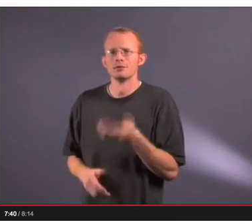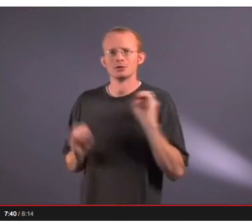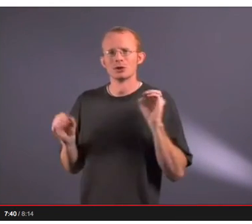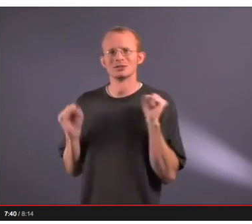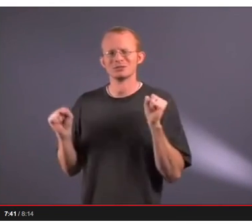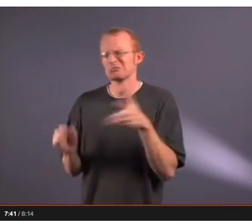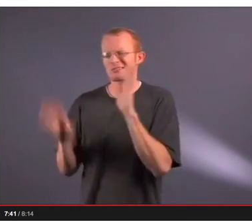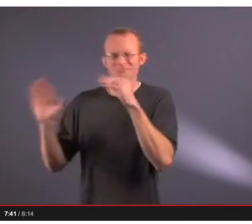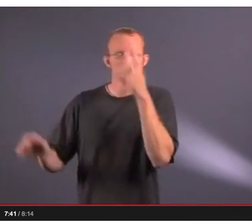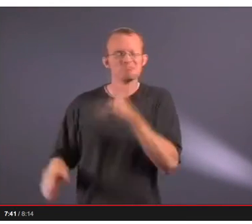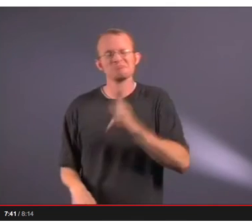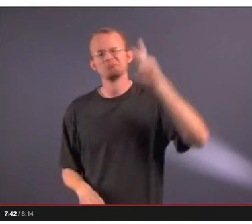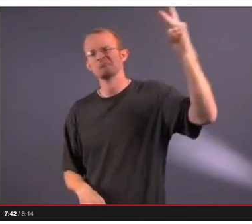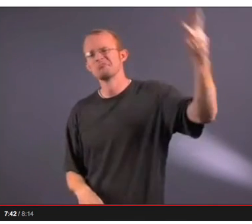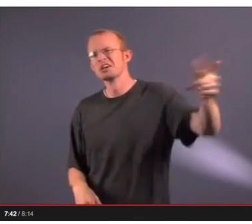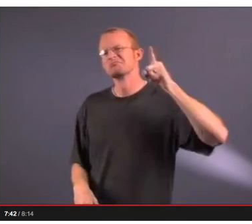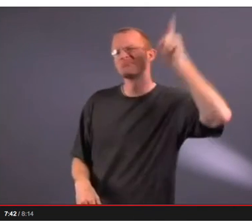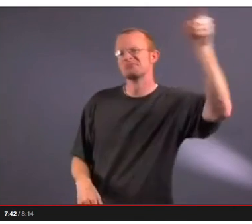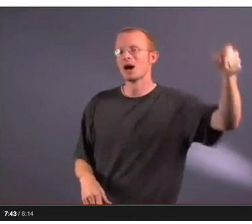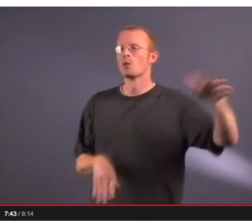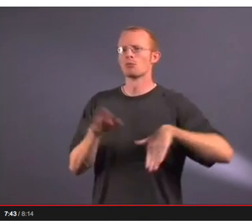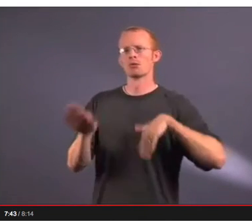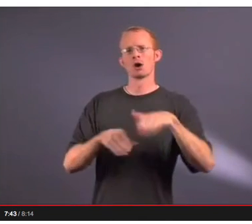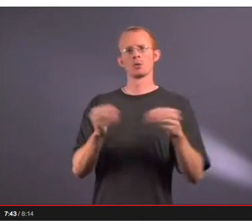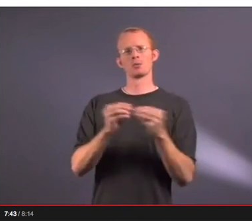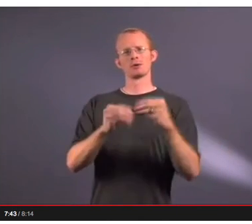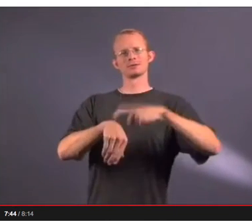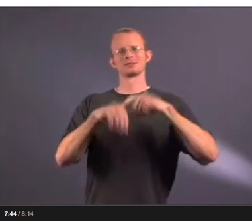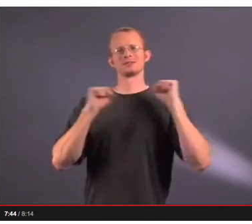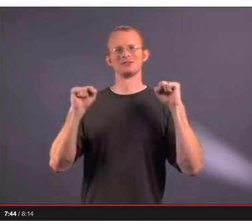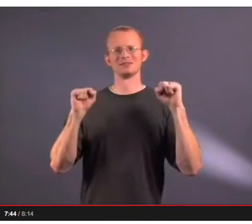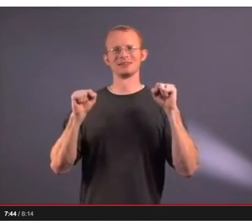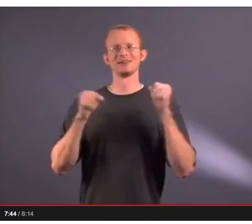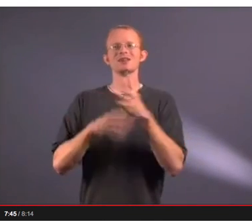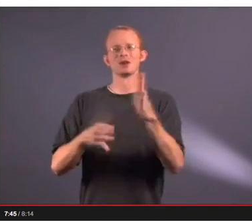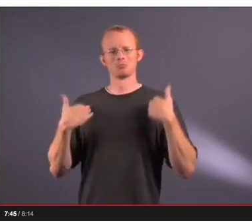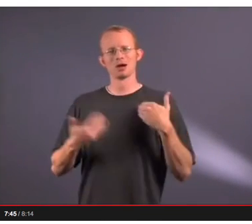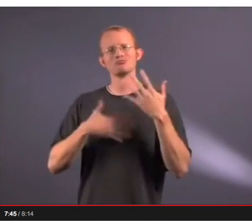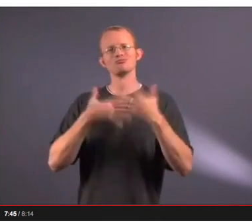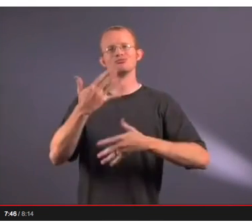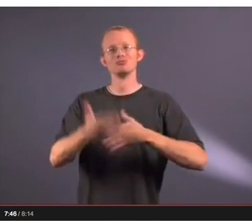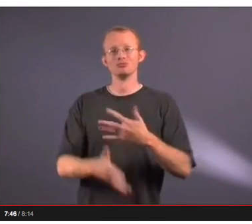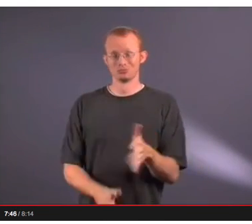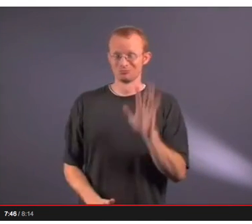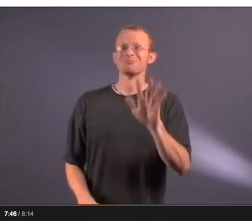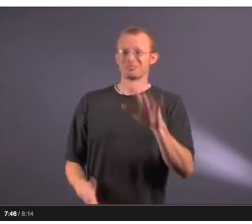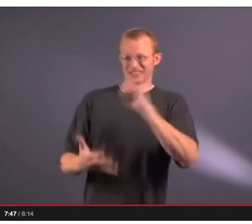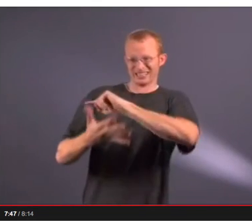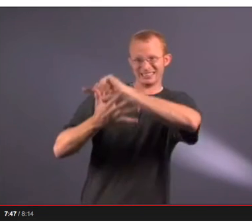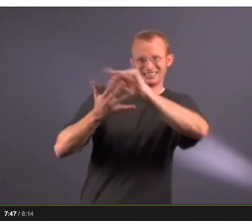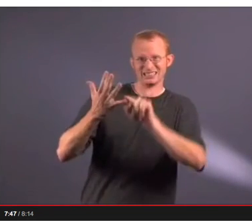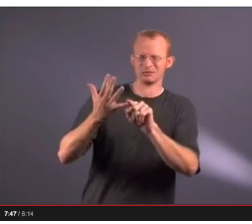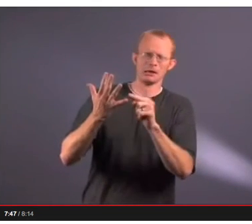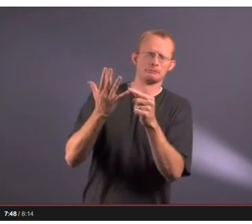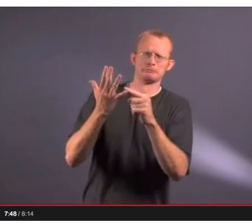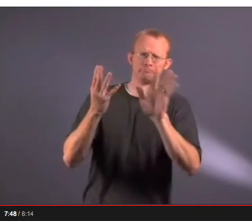people, they tend to want to park really close so they don't have to walk. No, park in the back so you have to walk. You got that little bit of time to walk